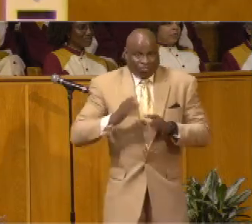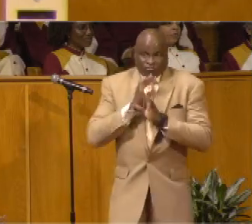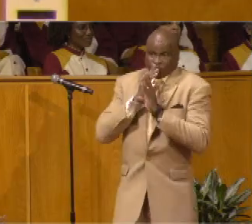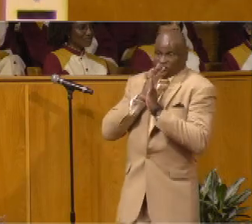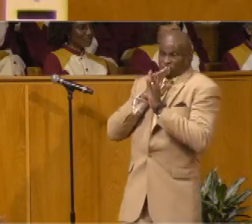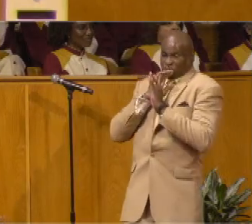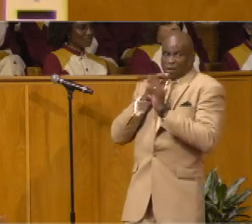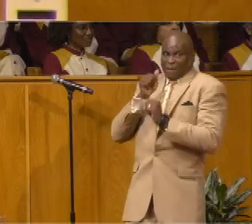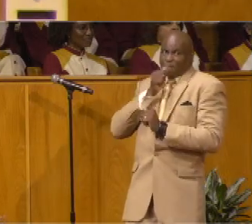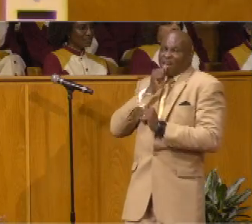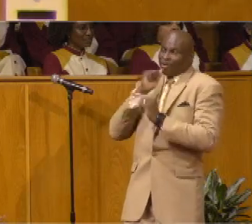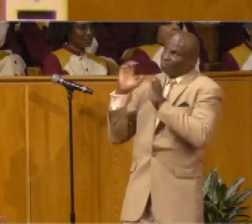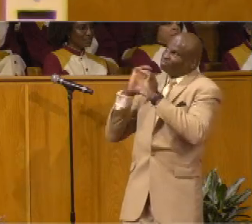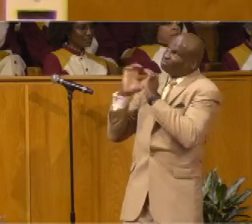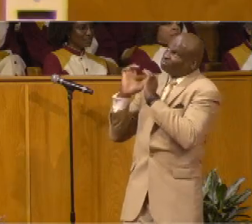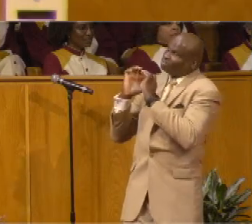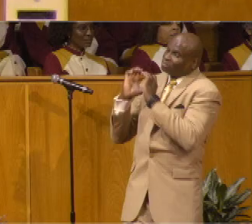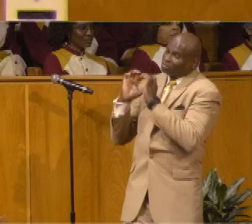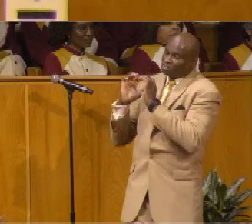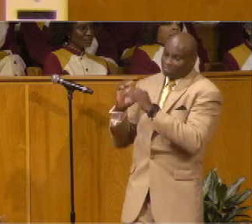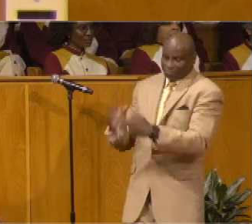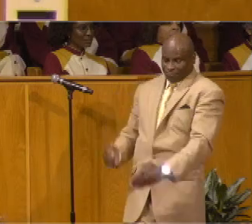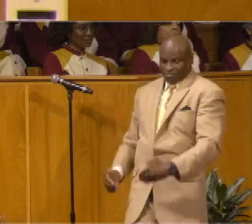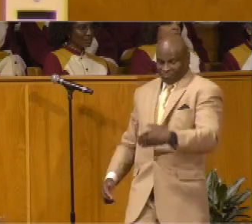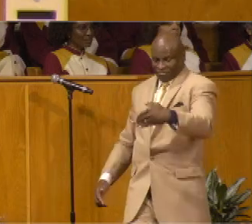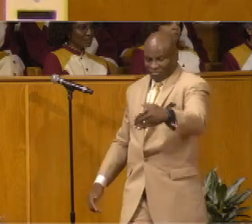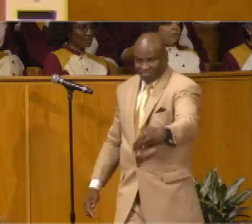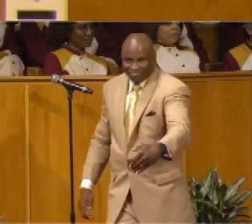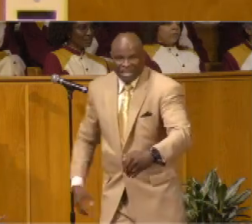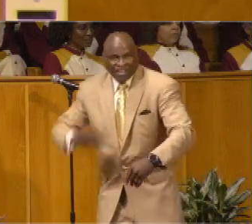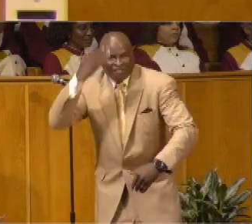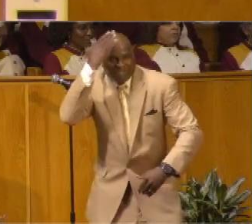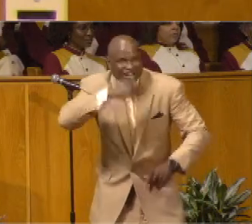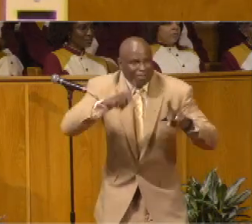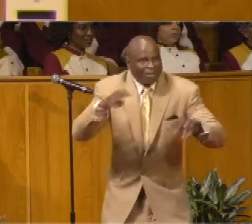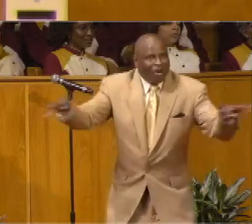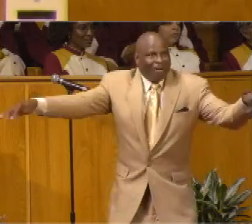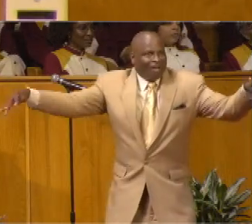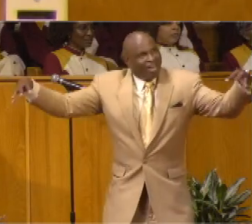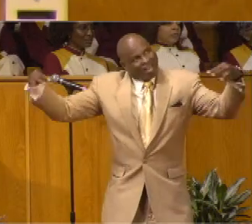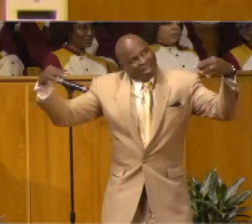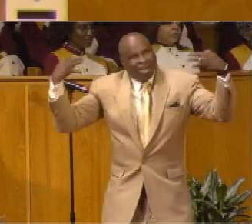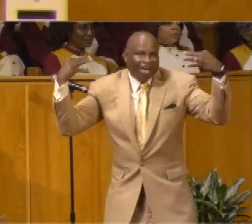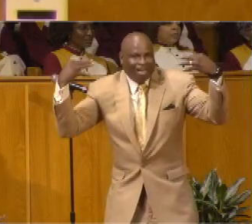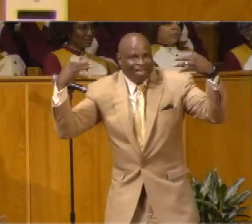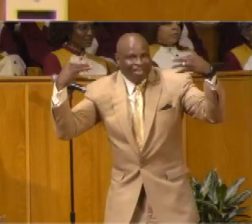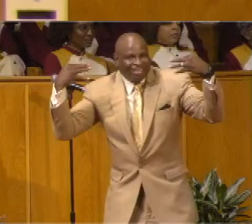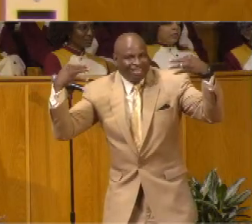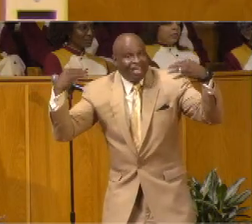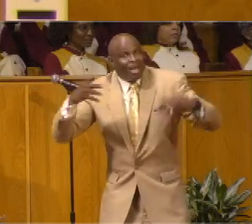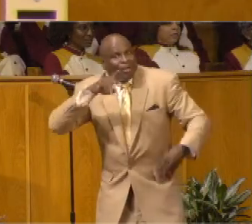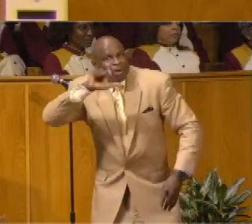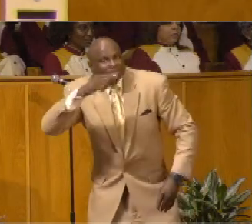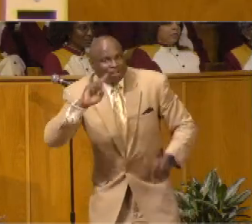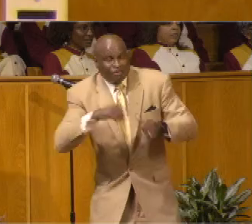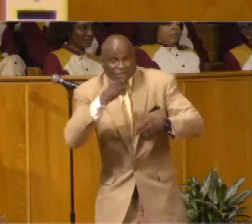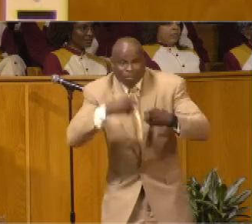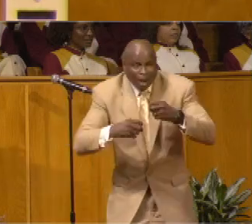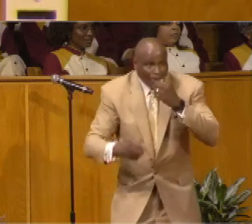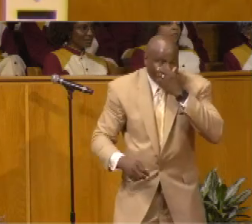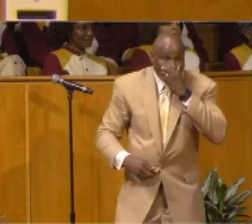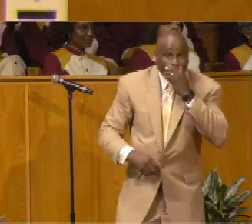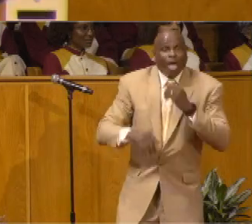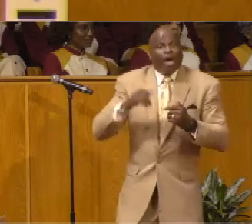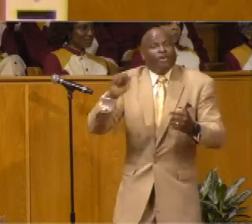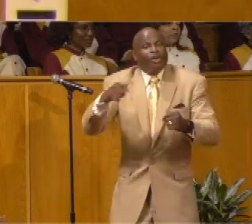glossolalia in your private prayers and in public worship. Paul said, here's your first problem.